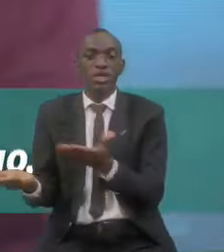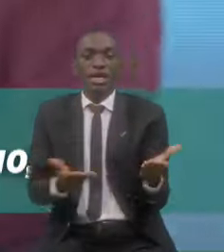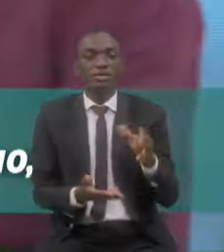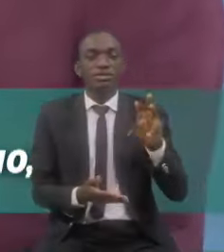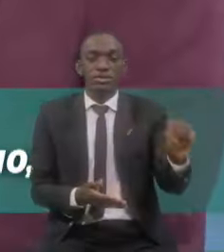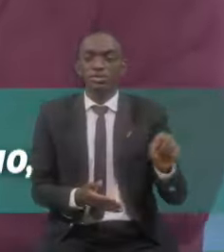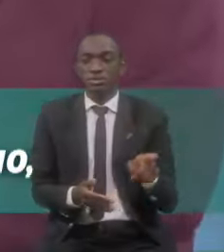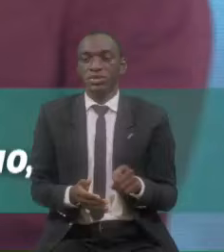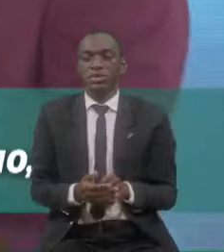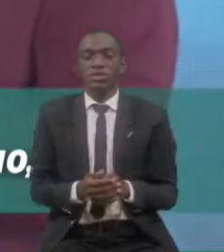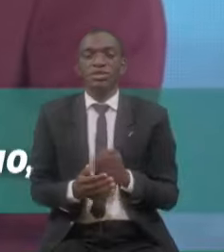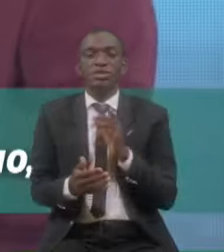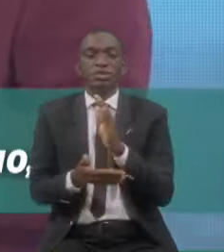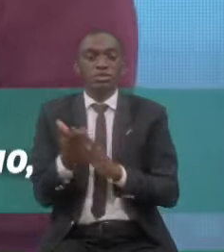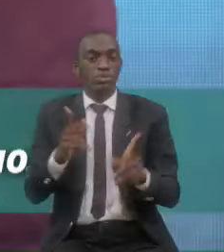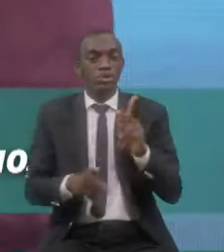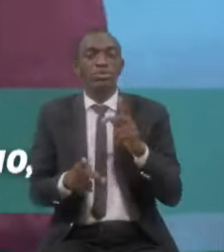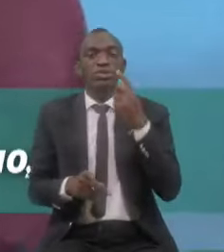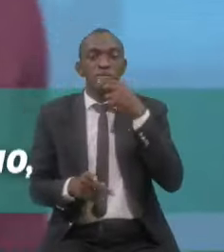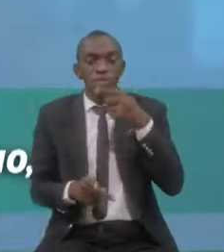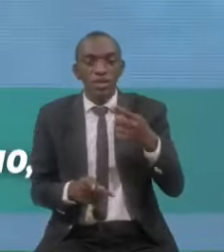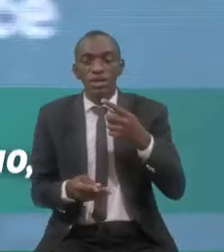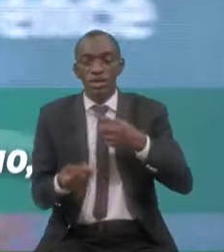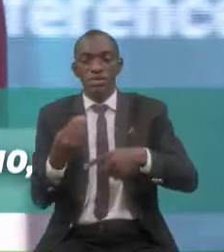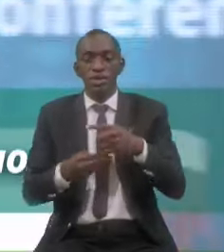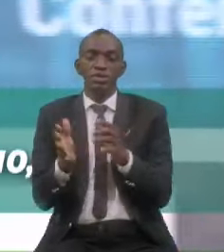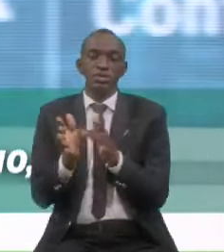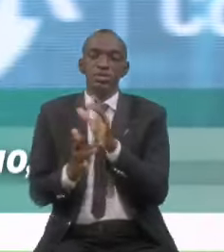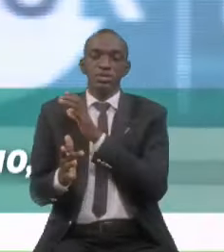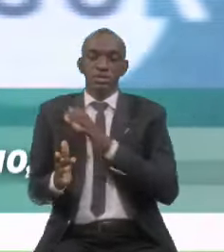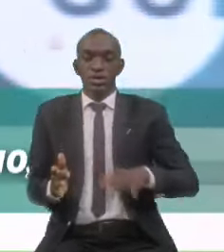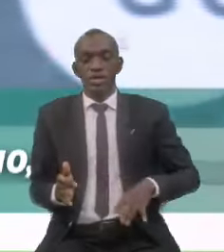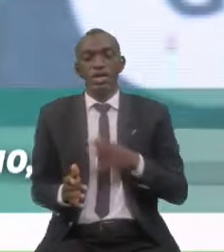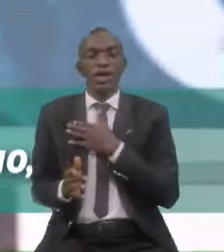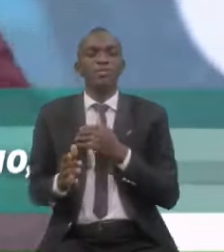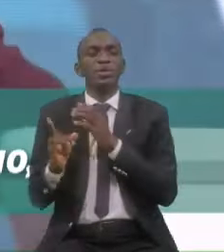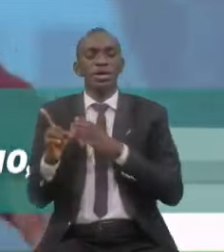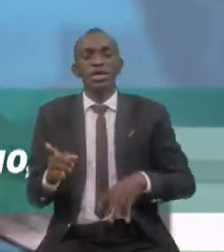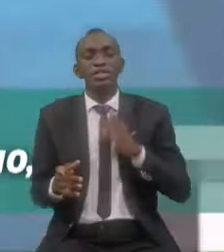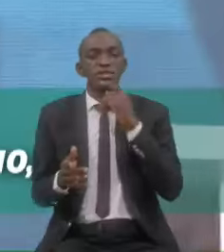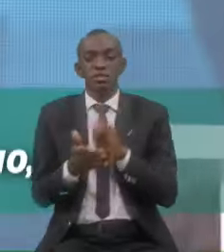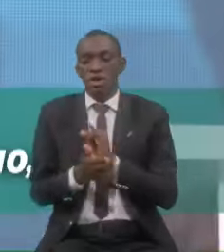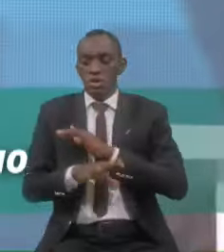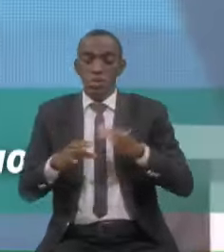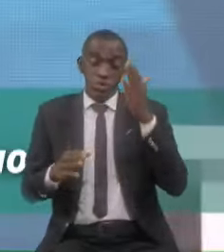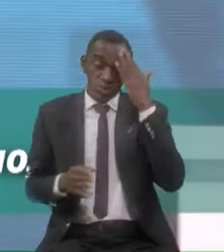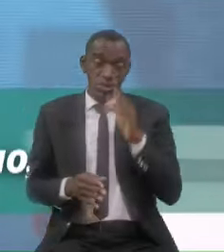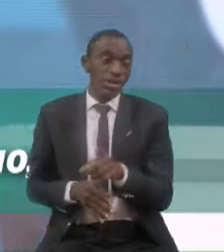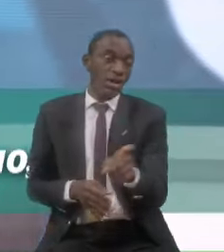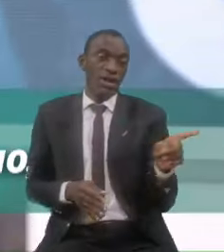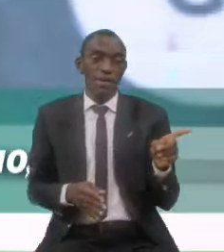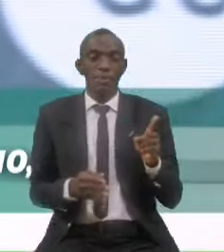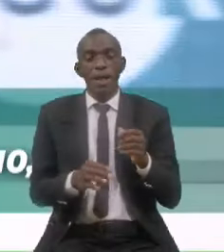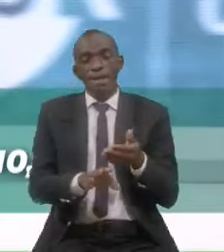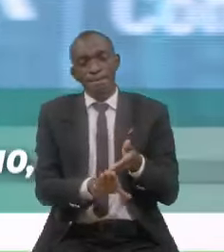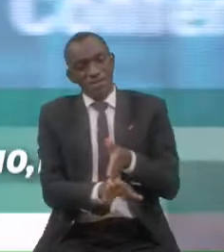people that speak of Christ, and Christ says, I never knew them. Before the Holy Ghost can